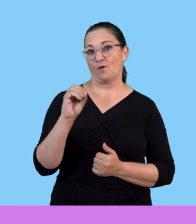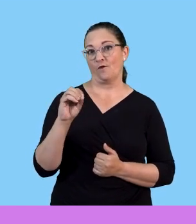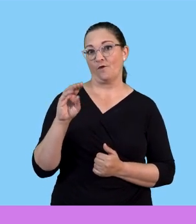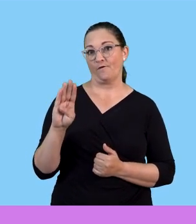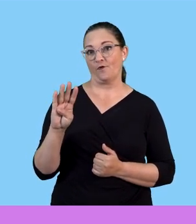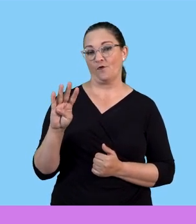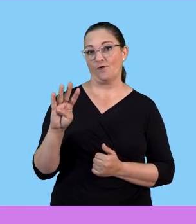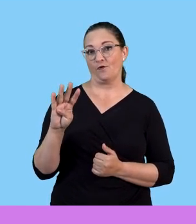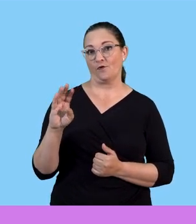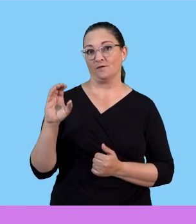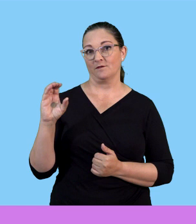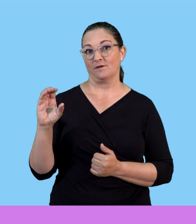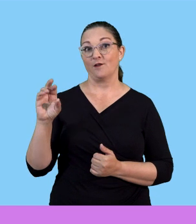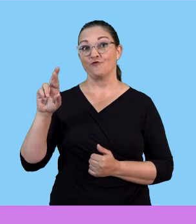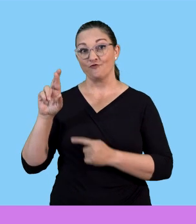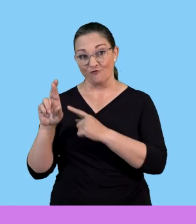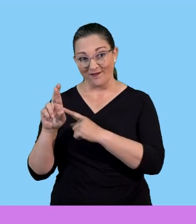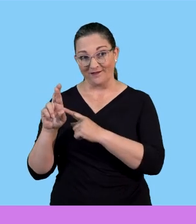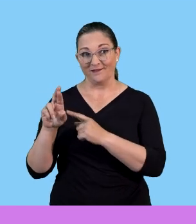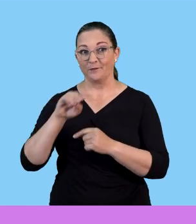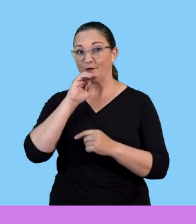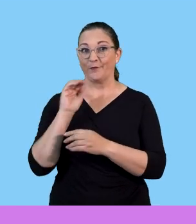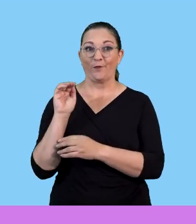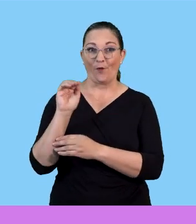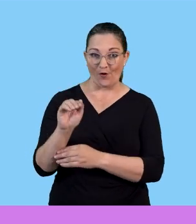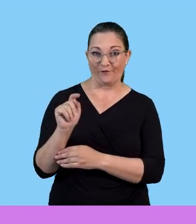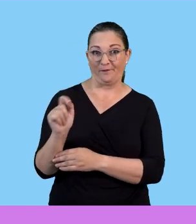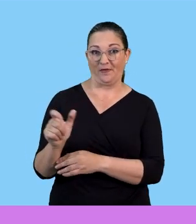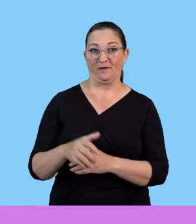Of 4 cents, and it is a credit.